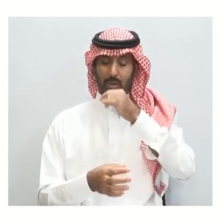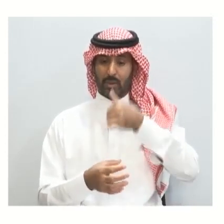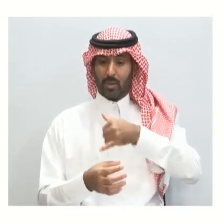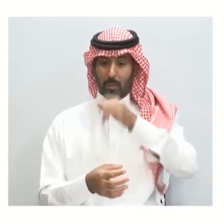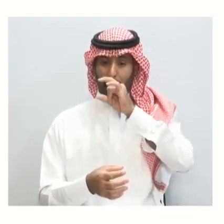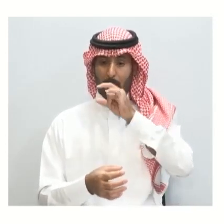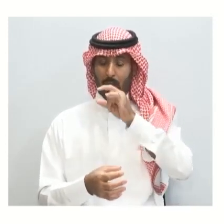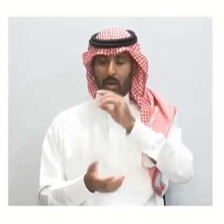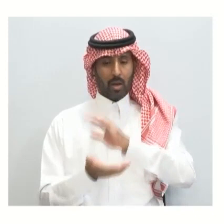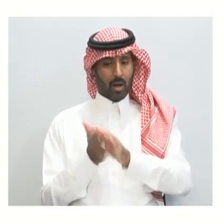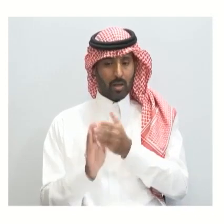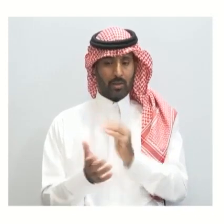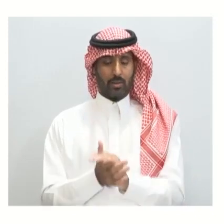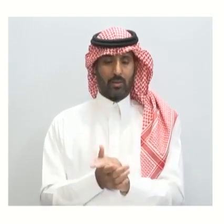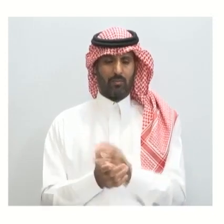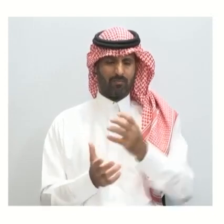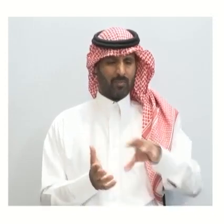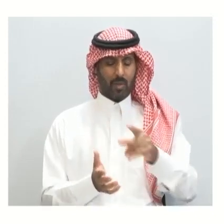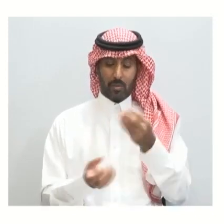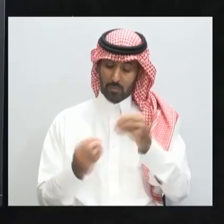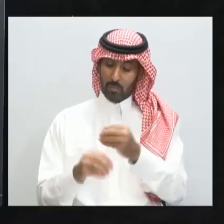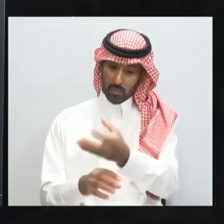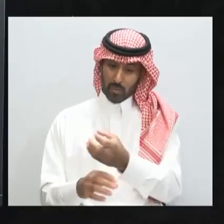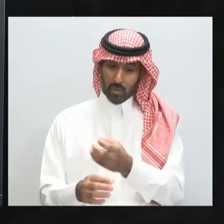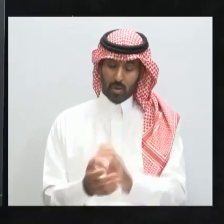me? You want another?